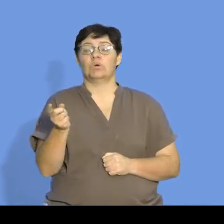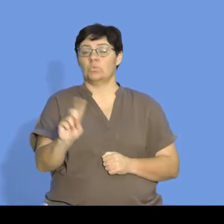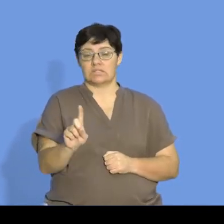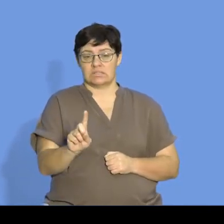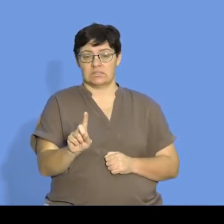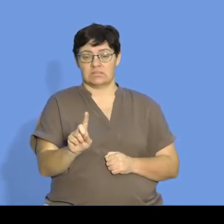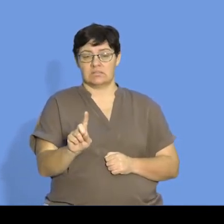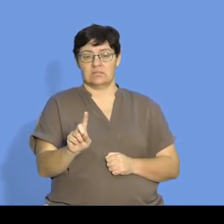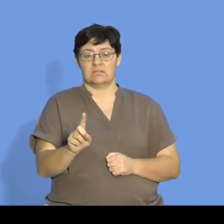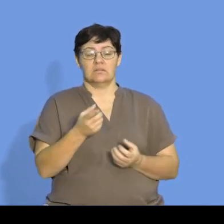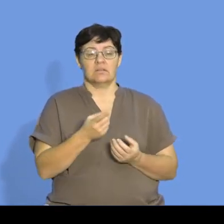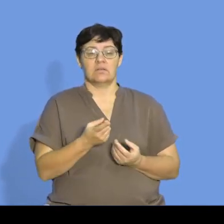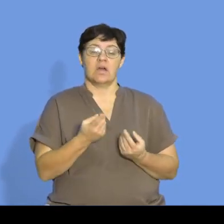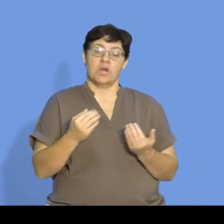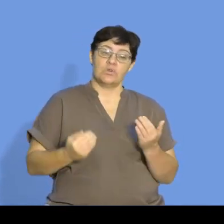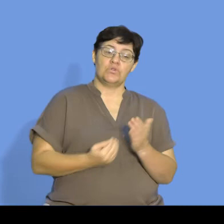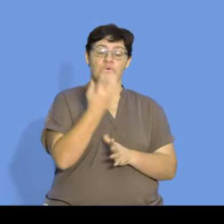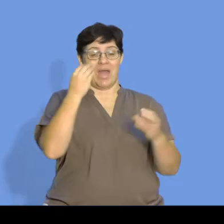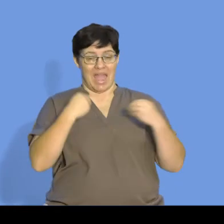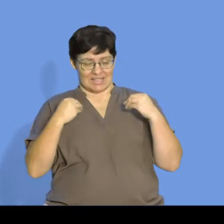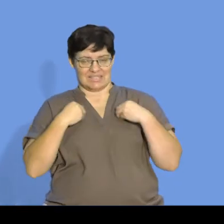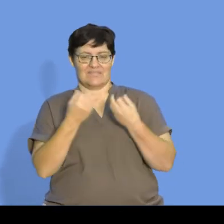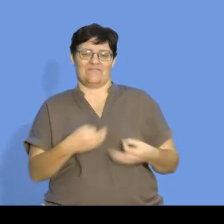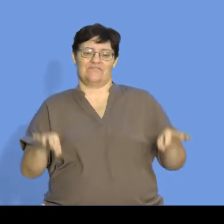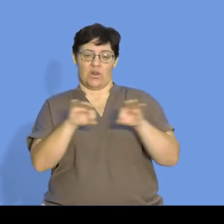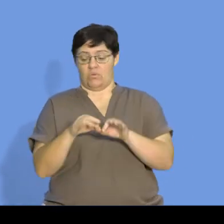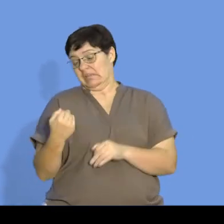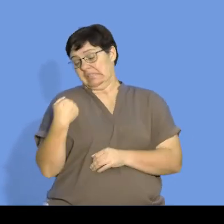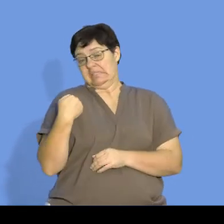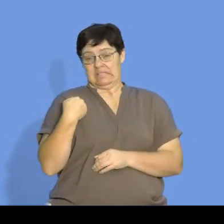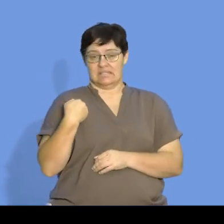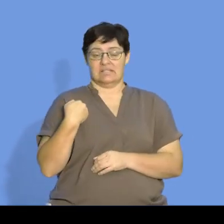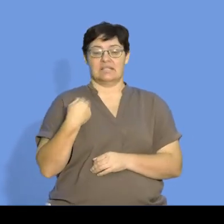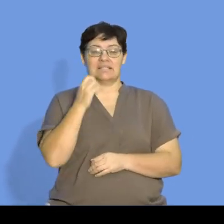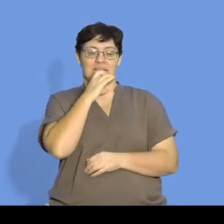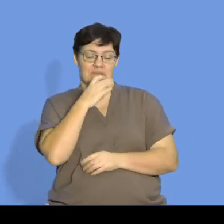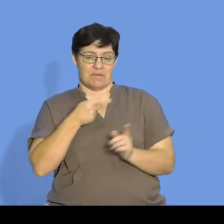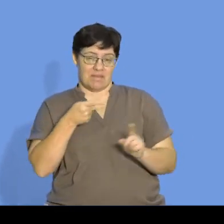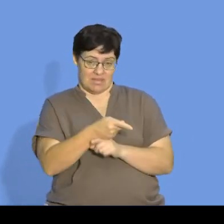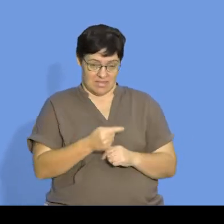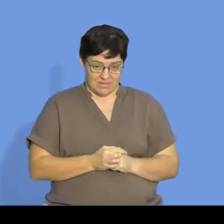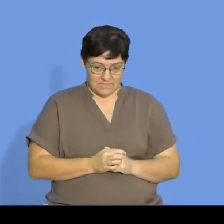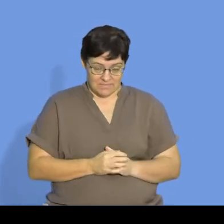224,000 will be the value of the new asset that was purchased, or the new